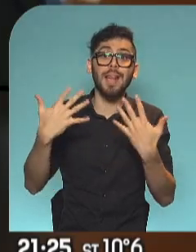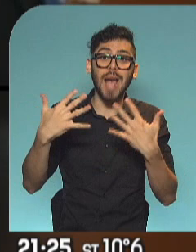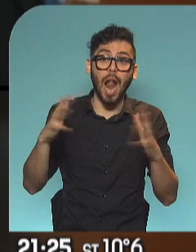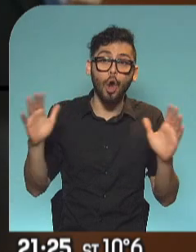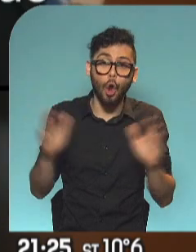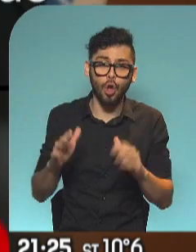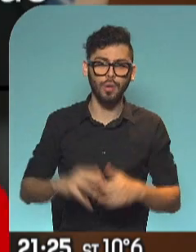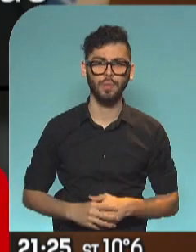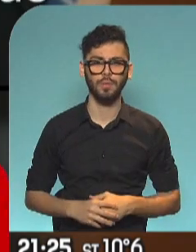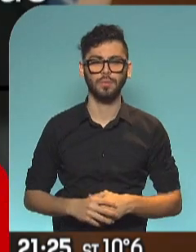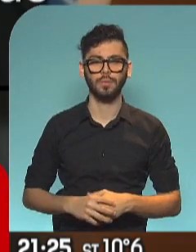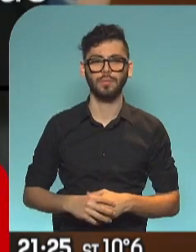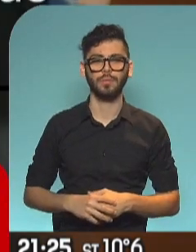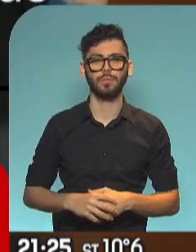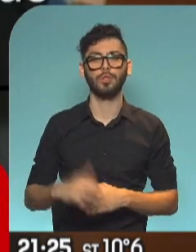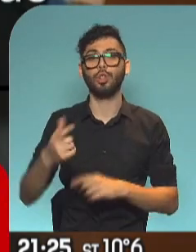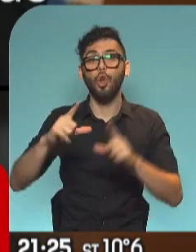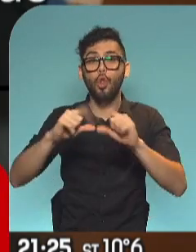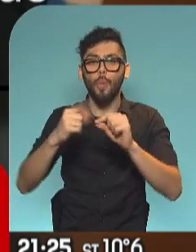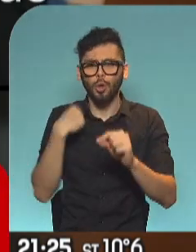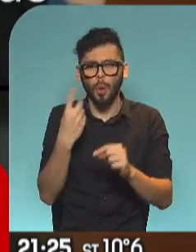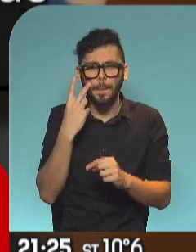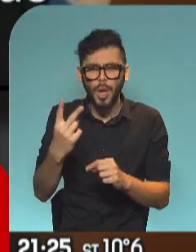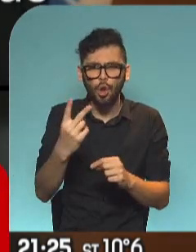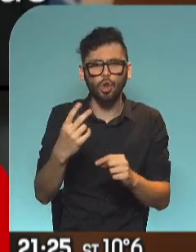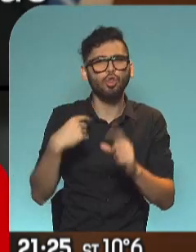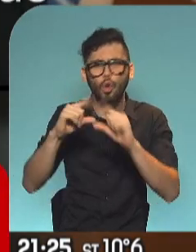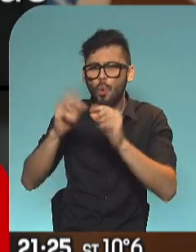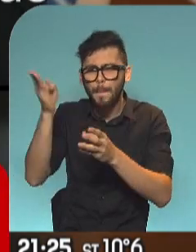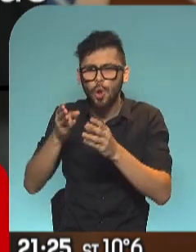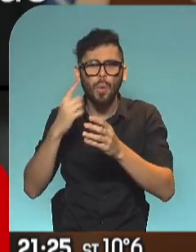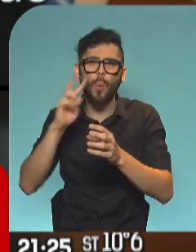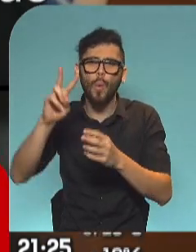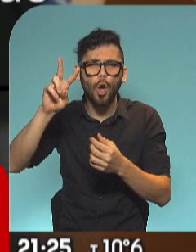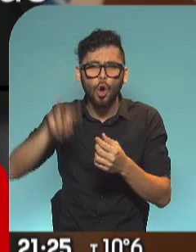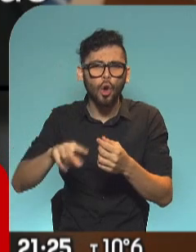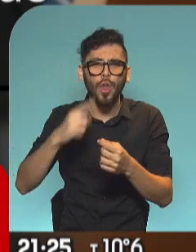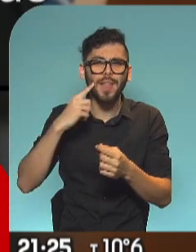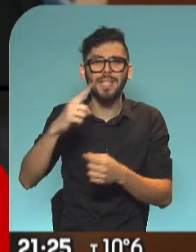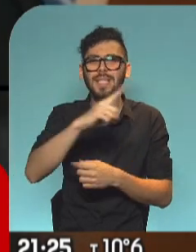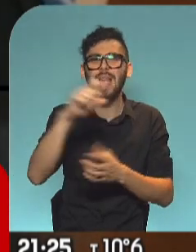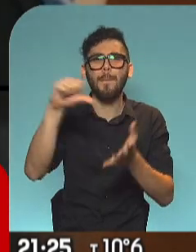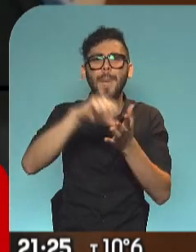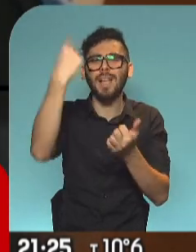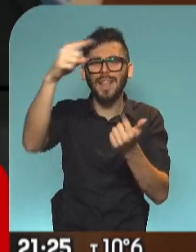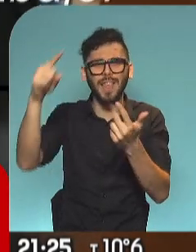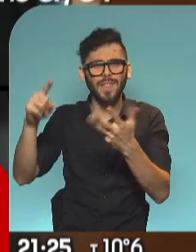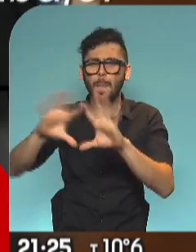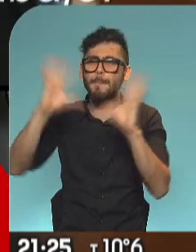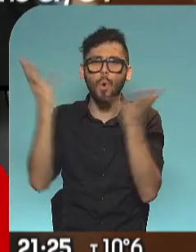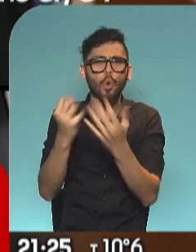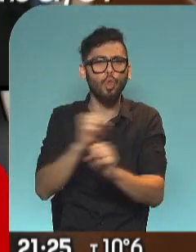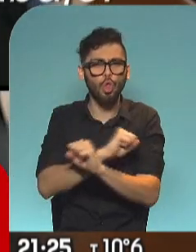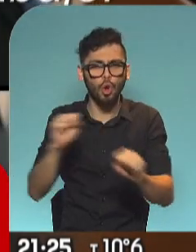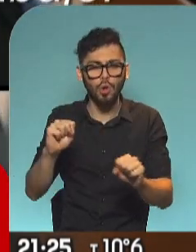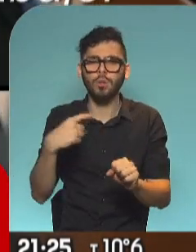at the numbers, I see the numbers with, just by watching you folks, I see it, it's over 100 different countries,